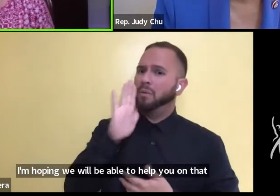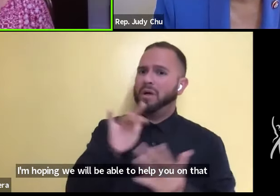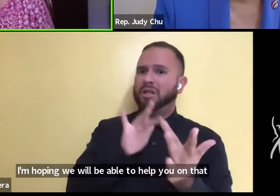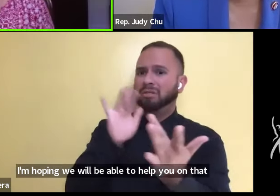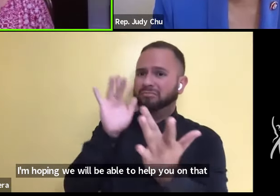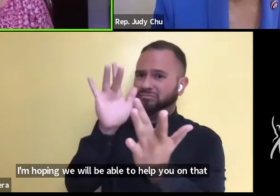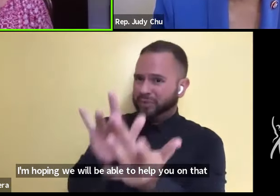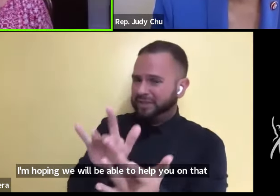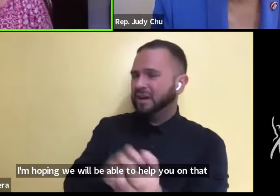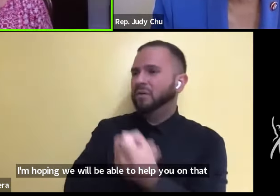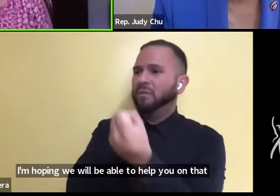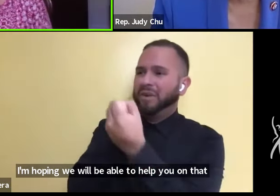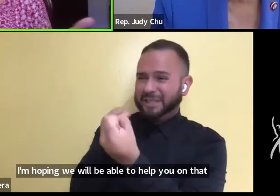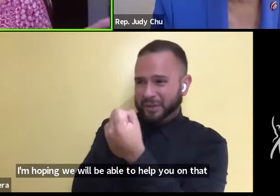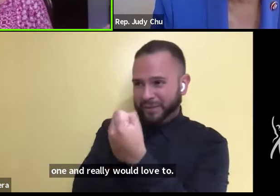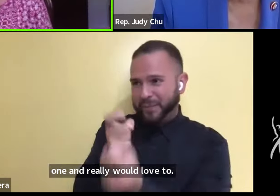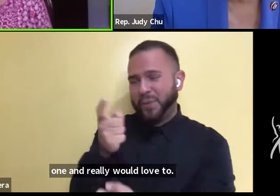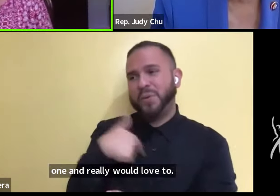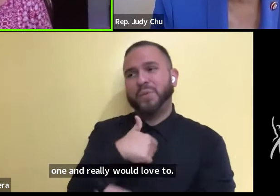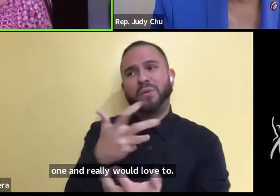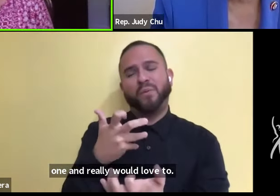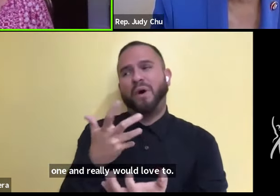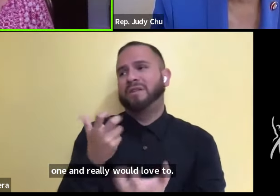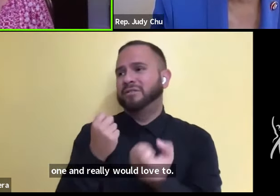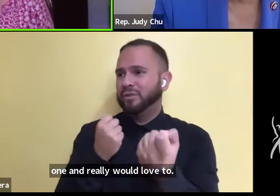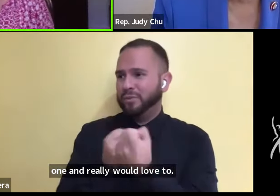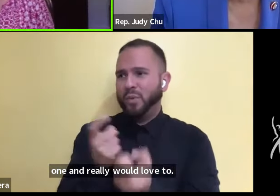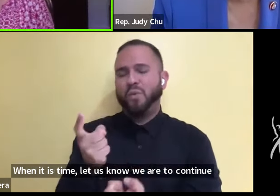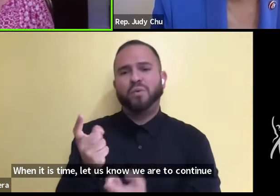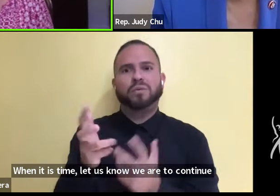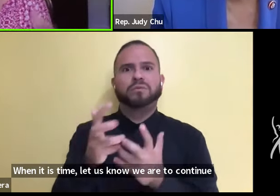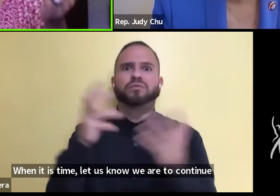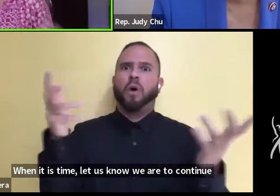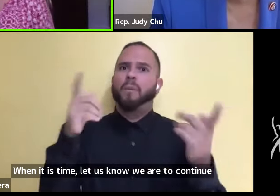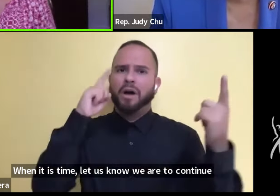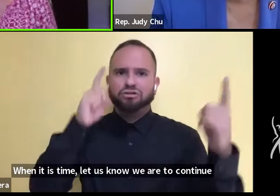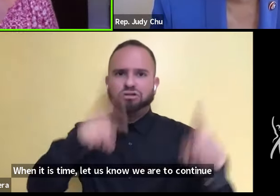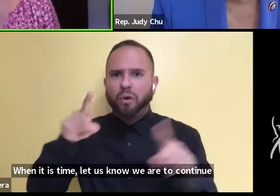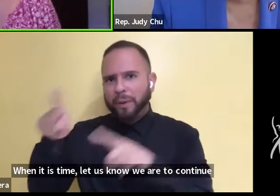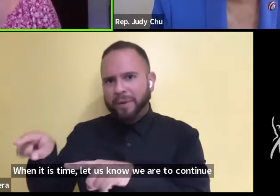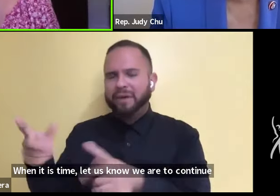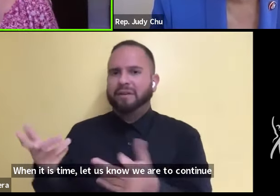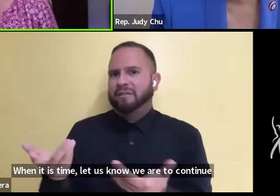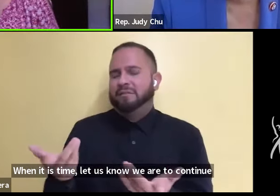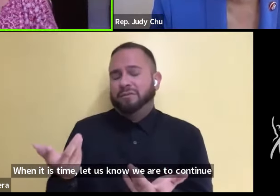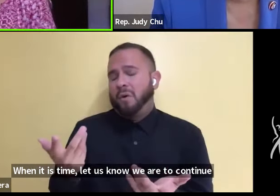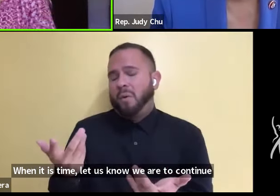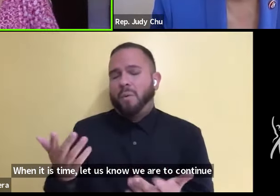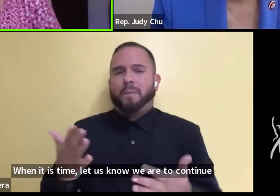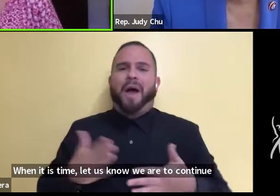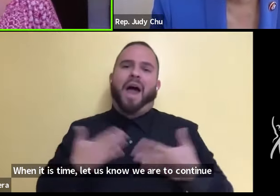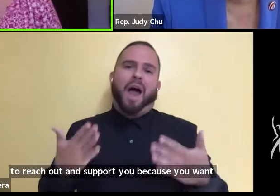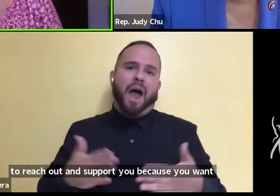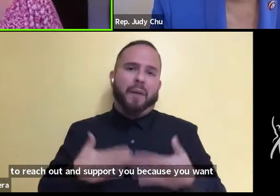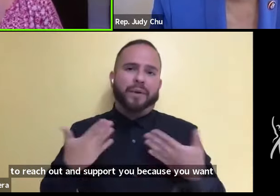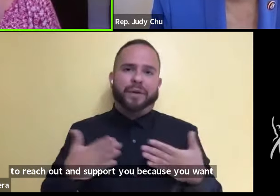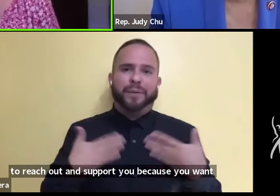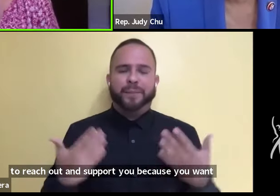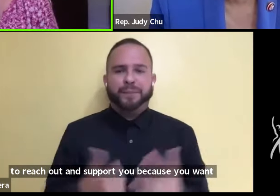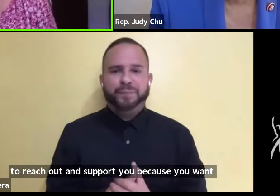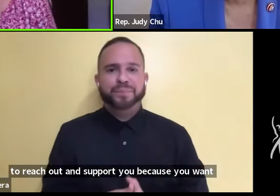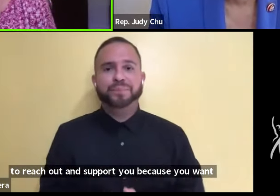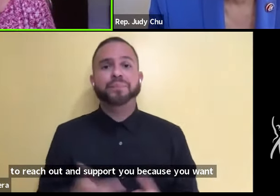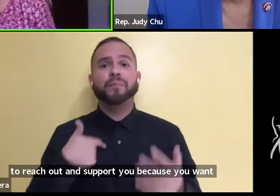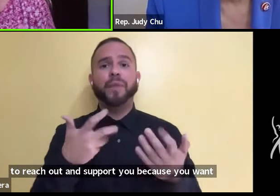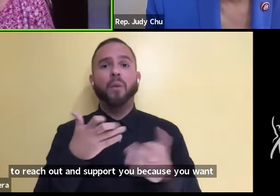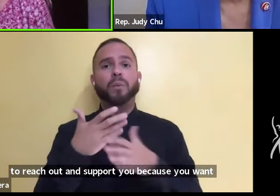you because we want that to be able to come forward. And like you said, there's so much agreement on it. So very happy about it. I want to share with